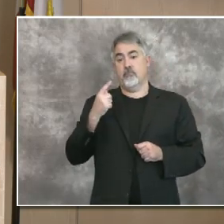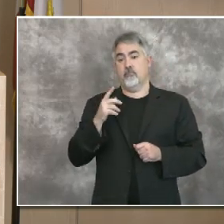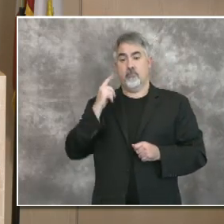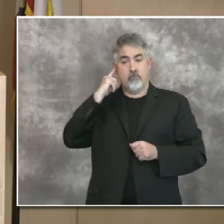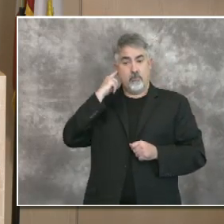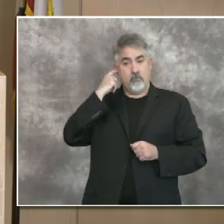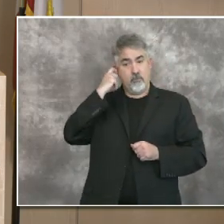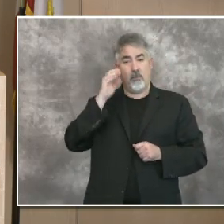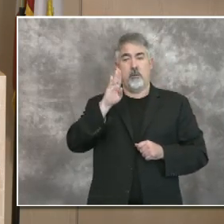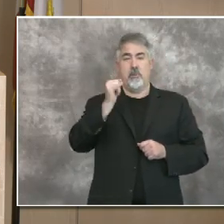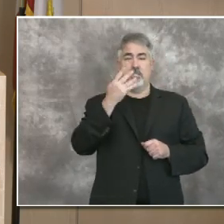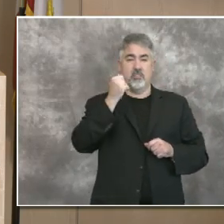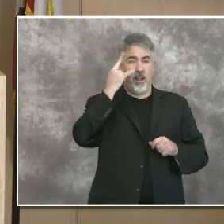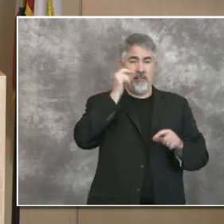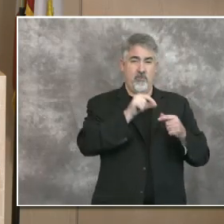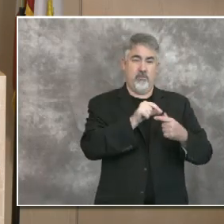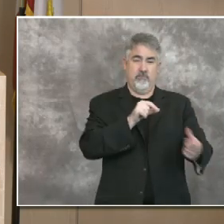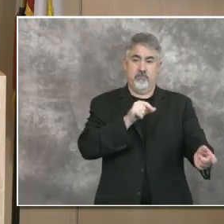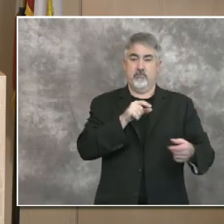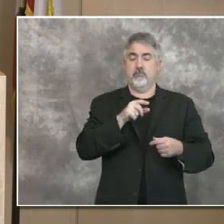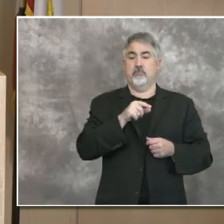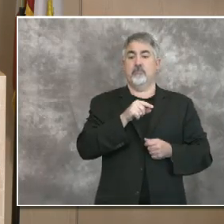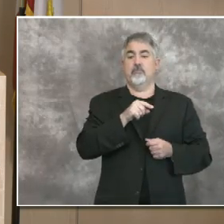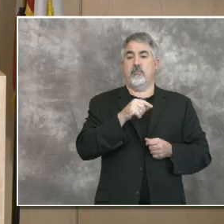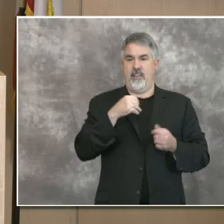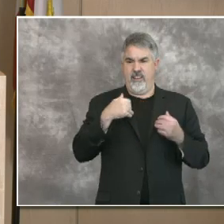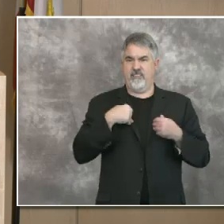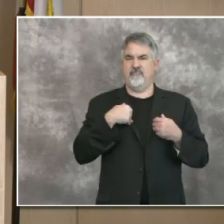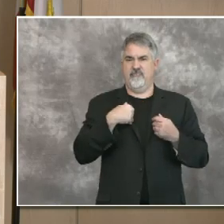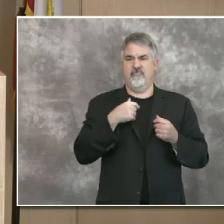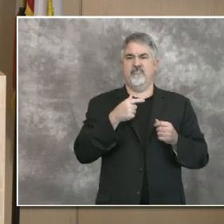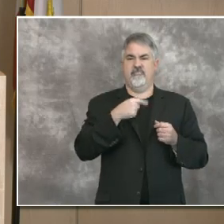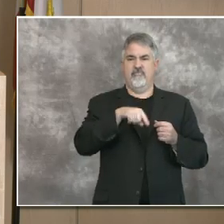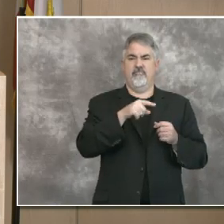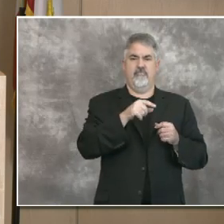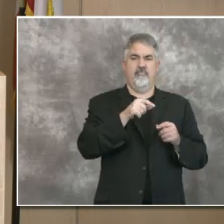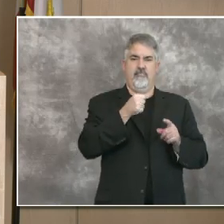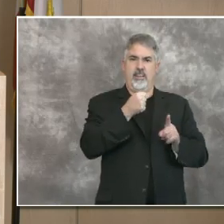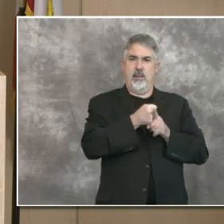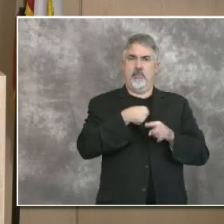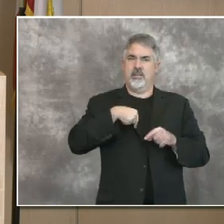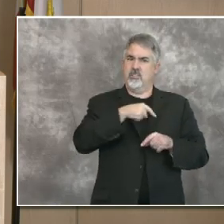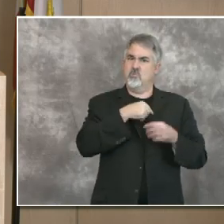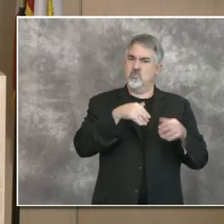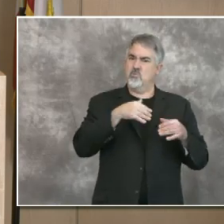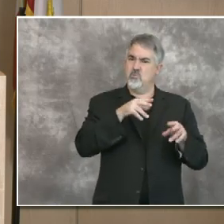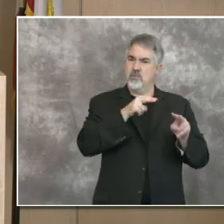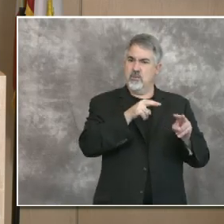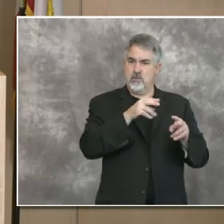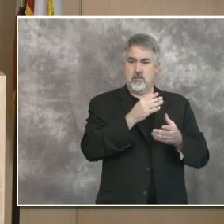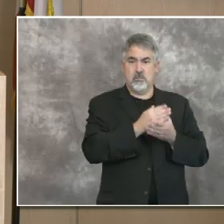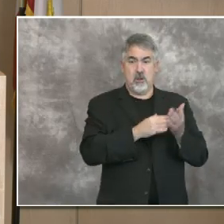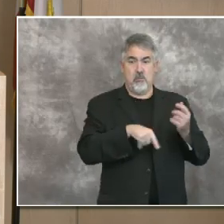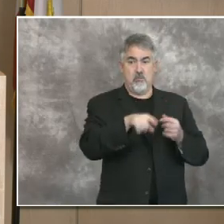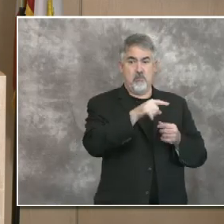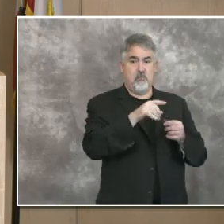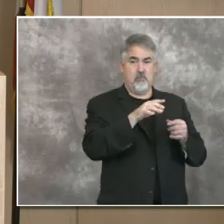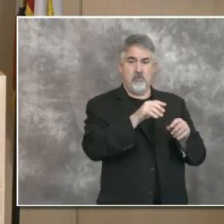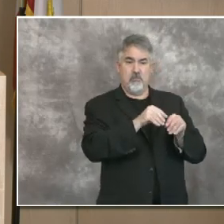Baja California has a significant impact, it has not, we've seen some of their cases, but it has